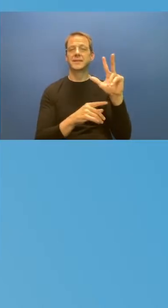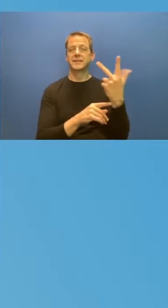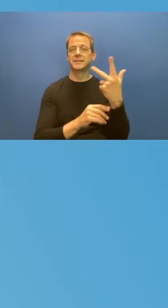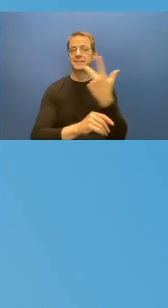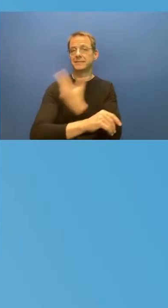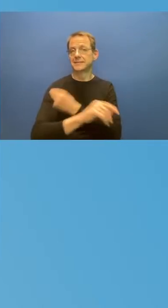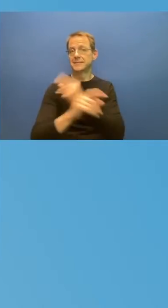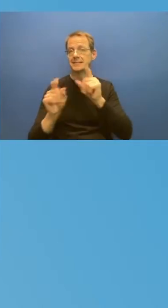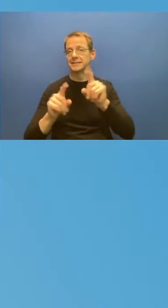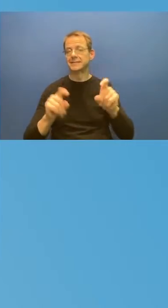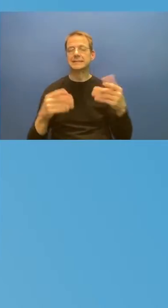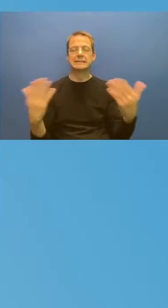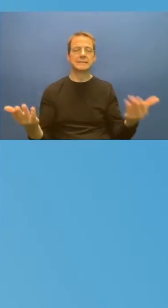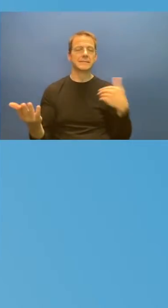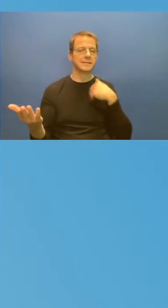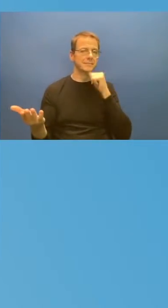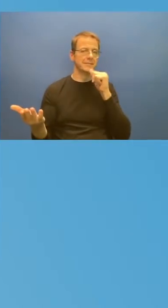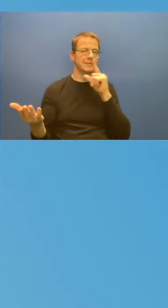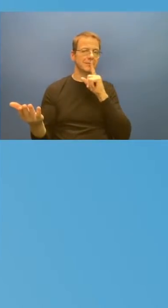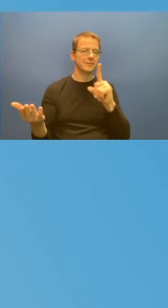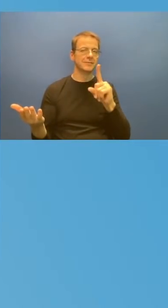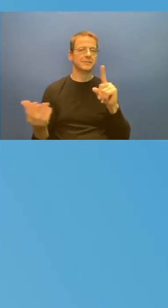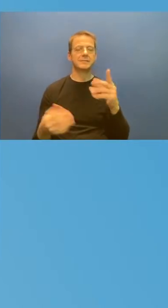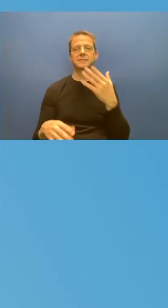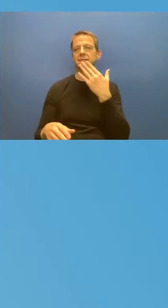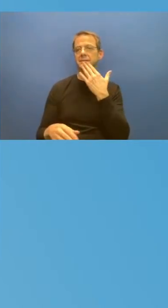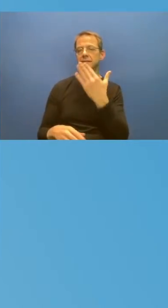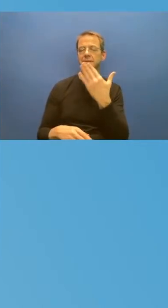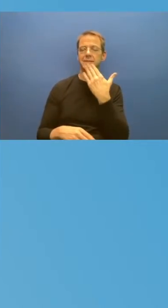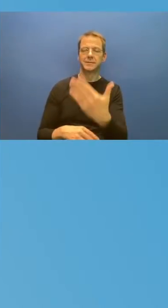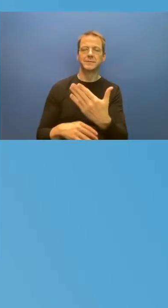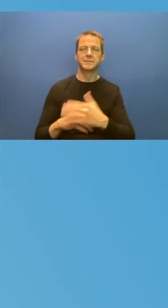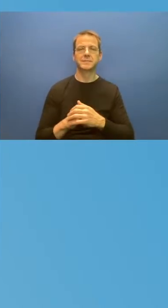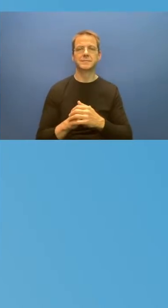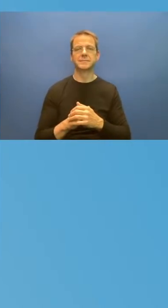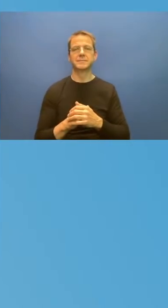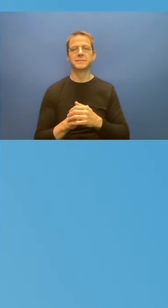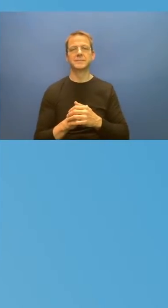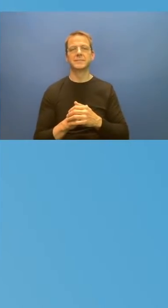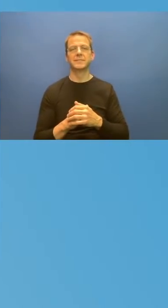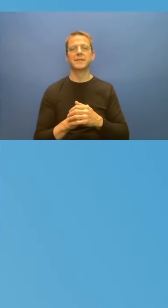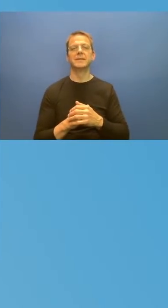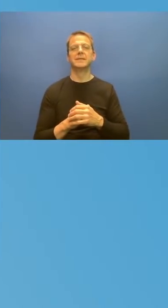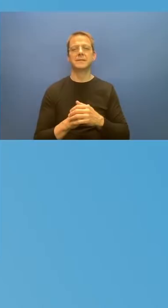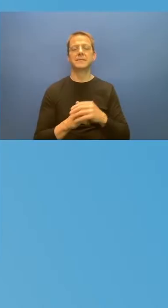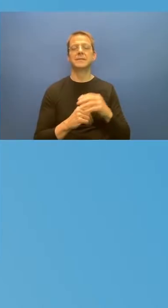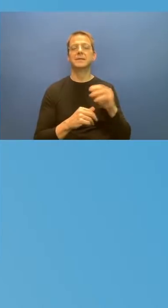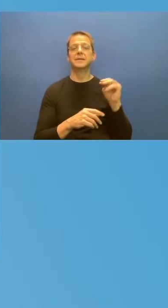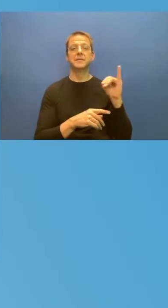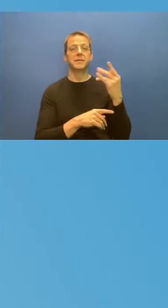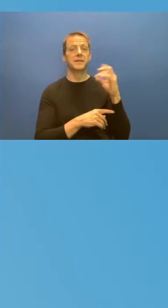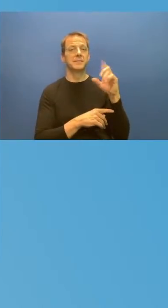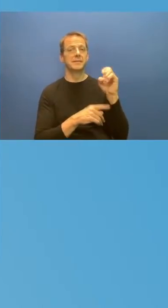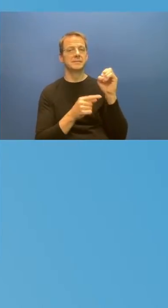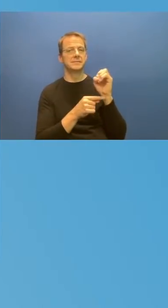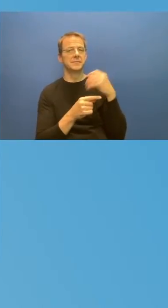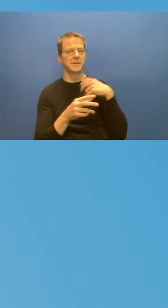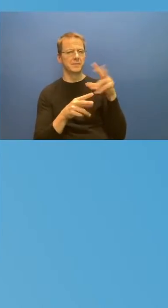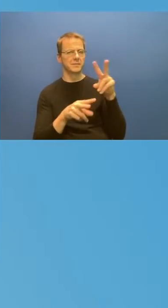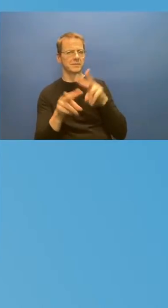of concern, and obviously more and more cases are being identified every minute now that folks are watching for